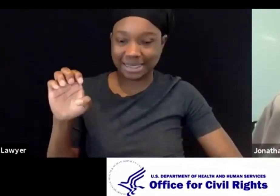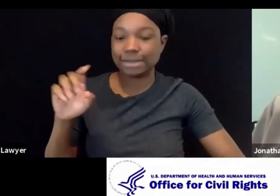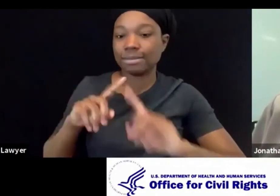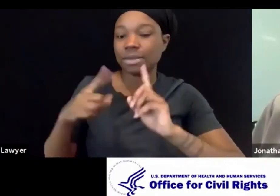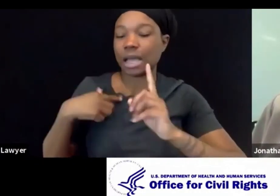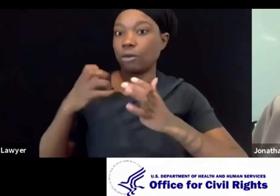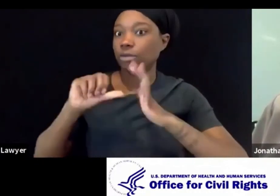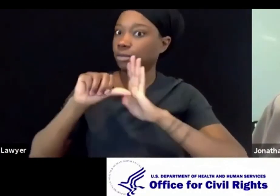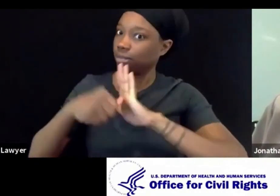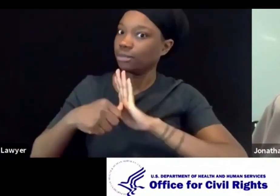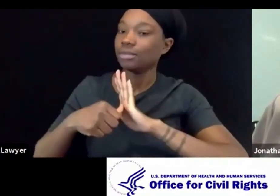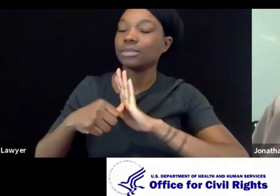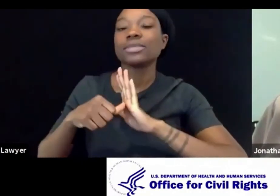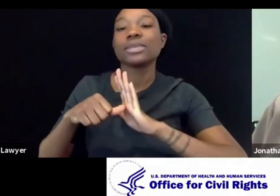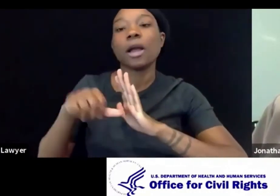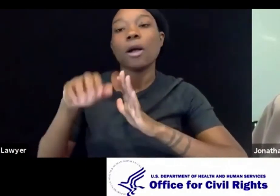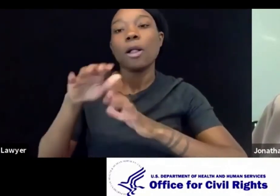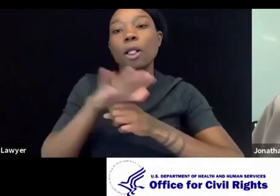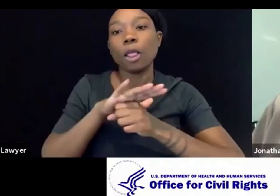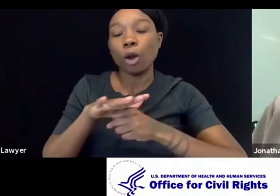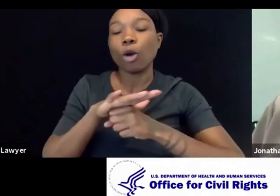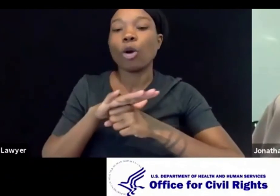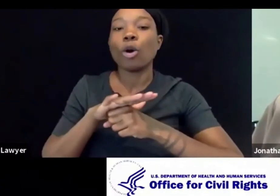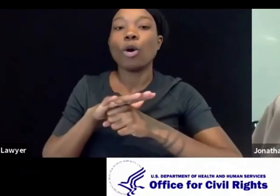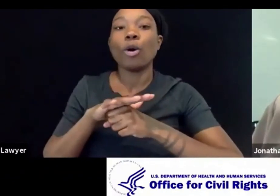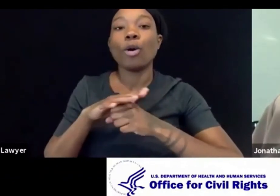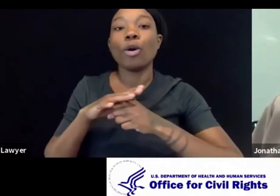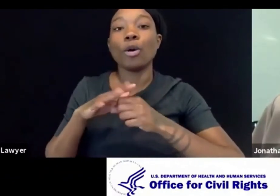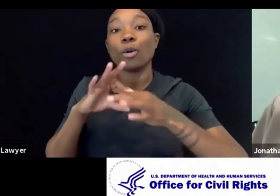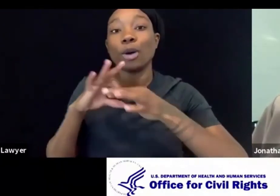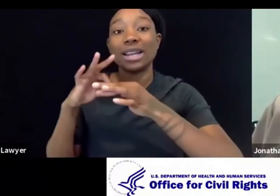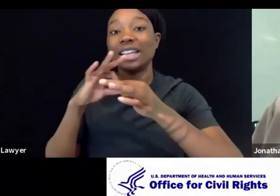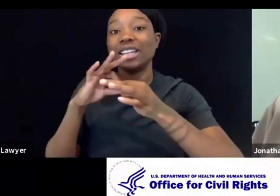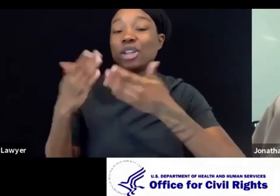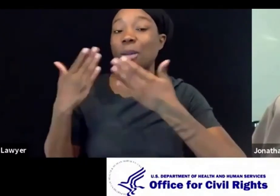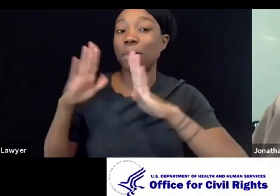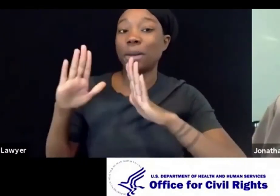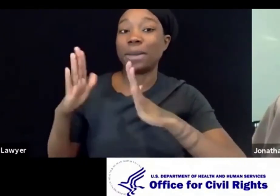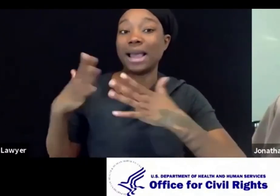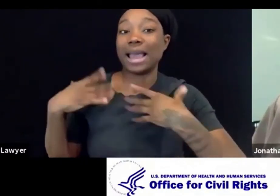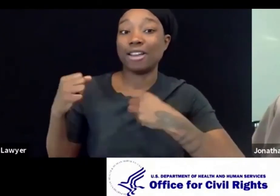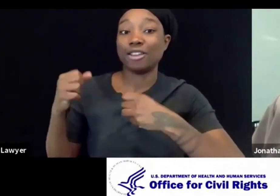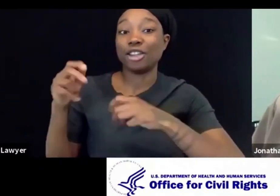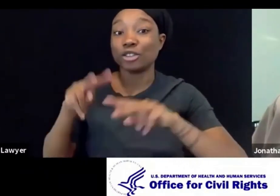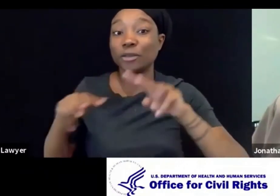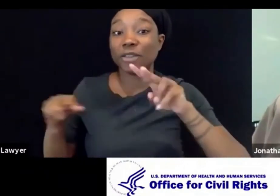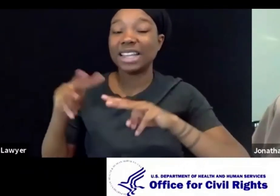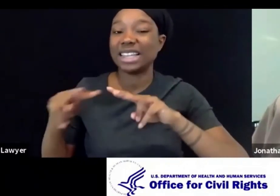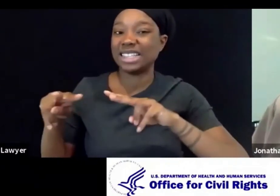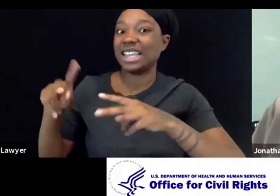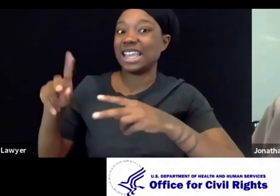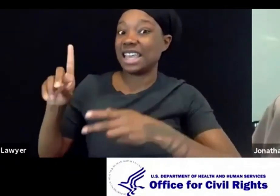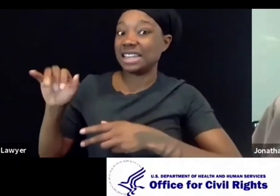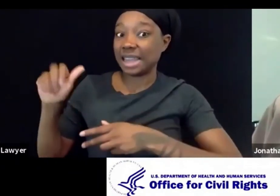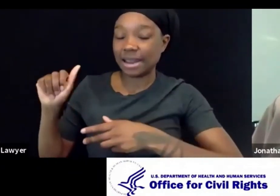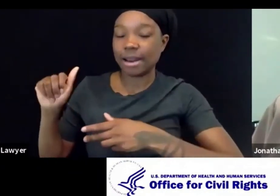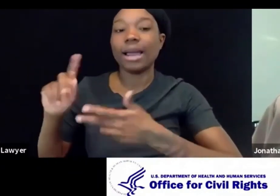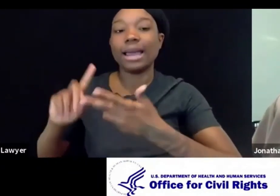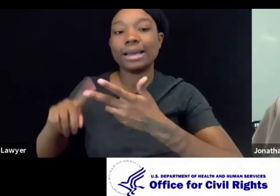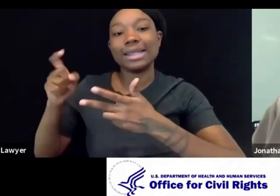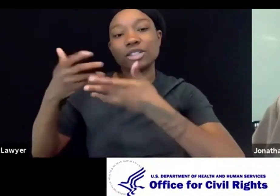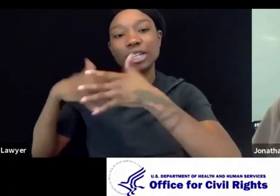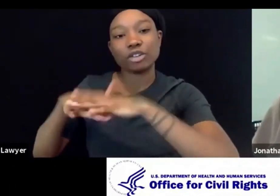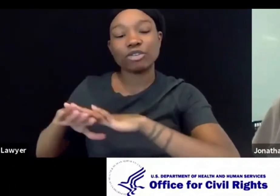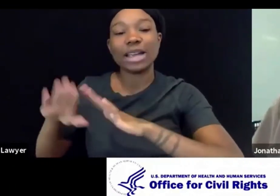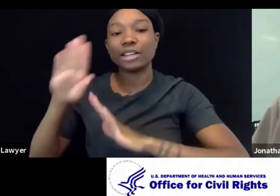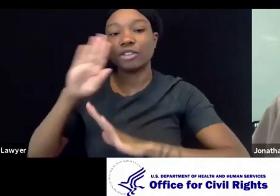issues of local coordination, of public health surveillance and meaningful data, and of integration of direct service providers for persons with